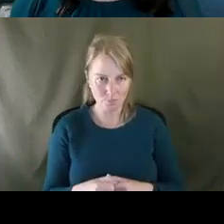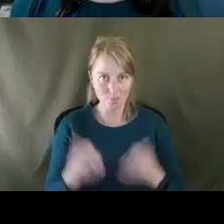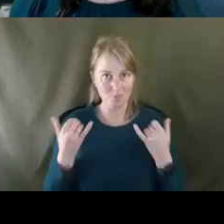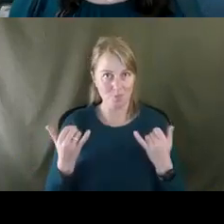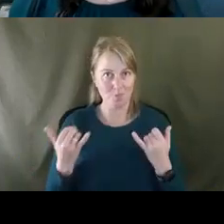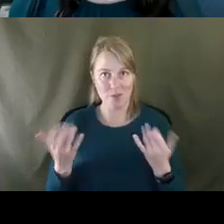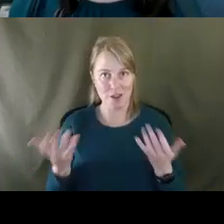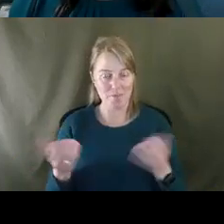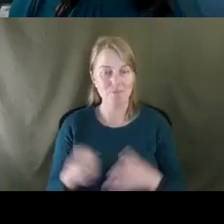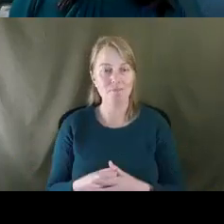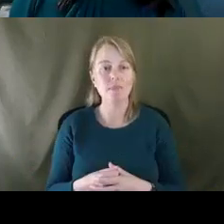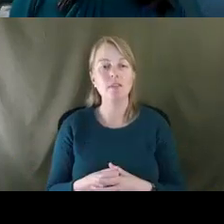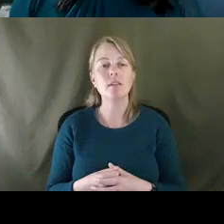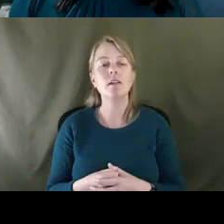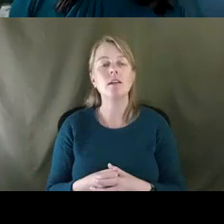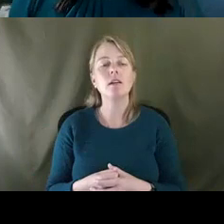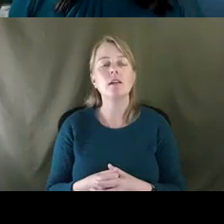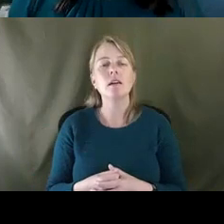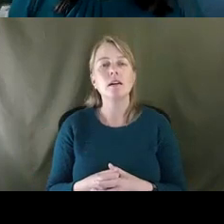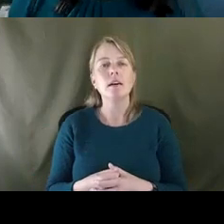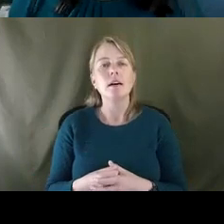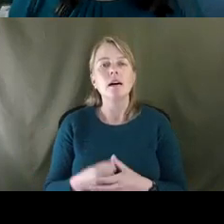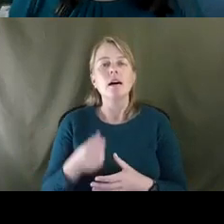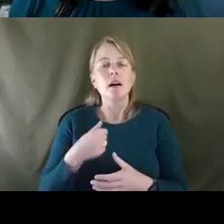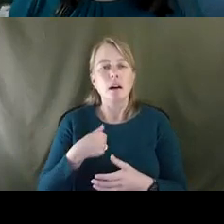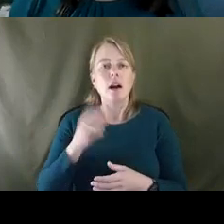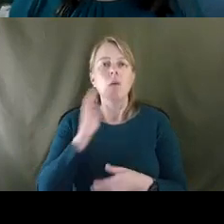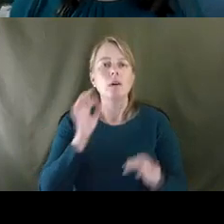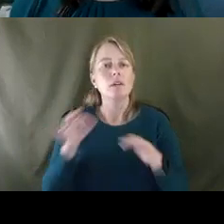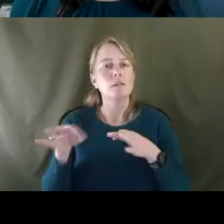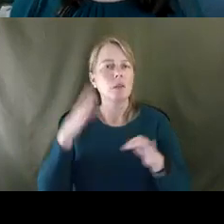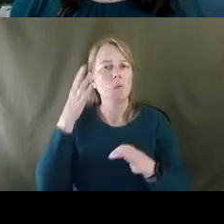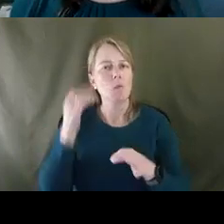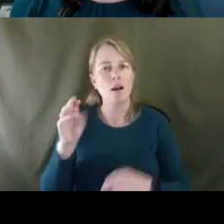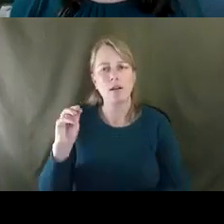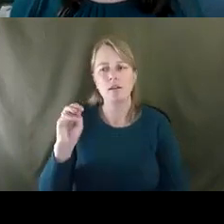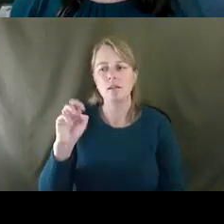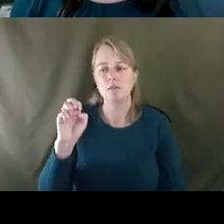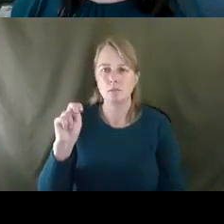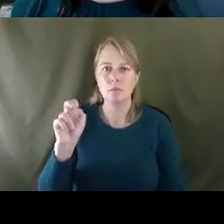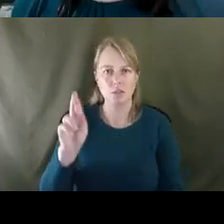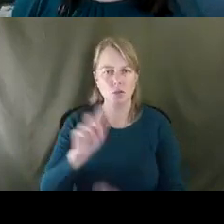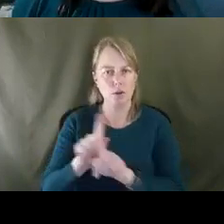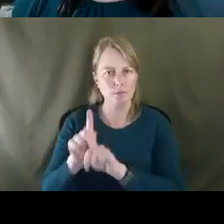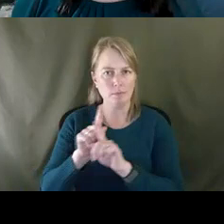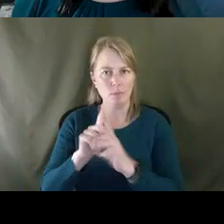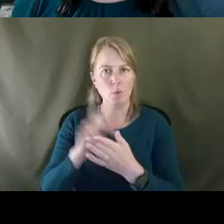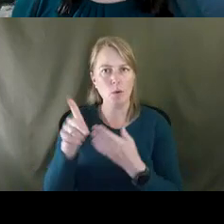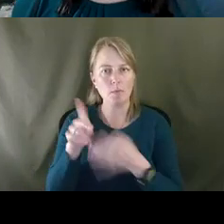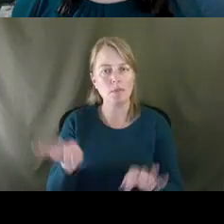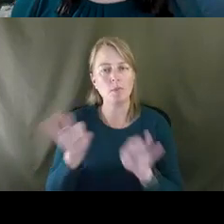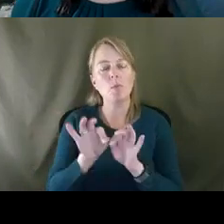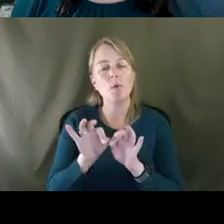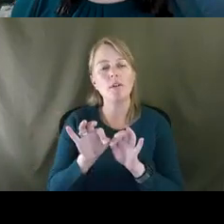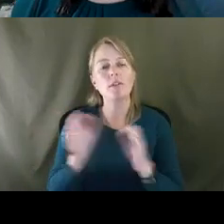going to talk about today. I will go ahead and tell you why mentorship programs are important, and then I will run through a